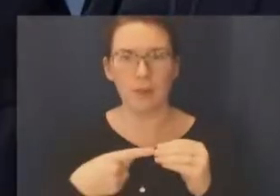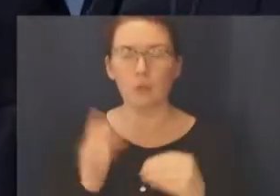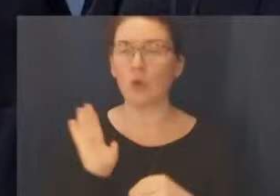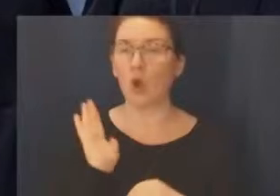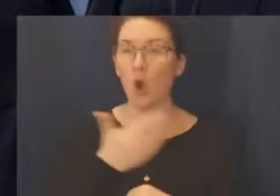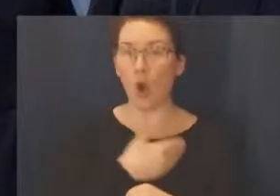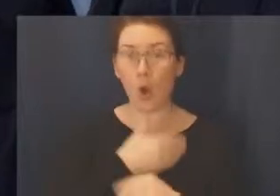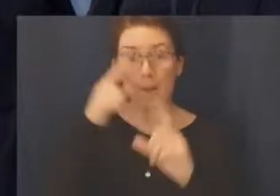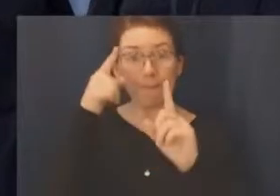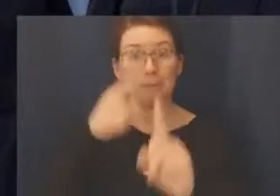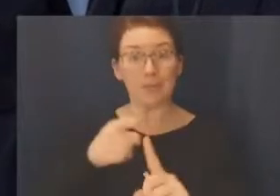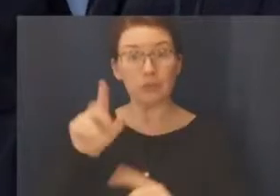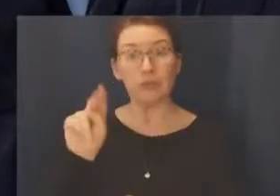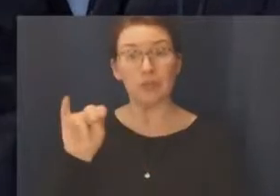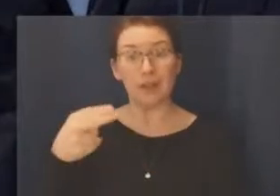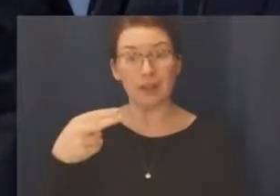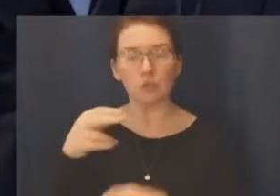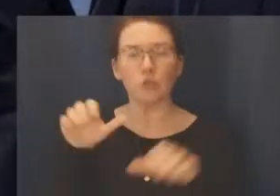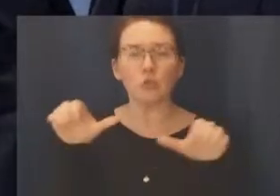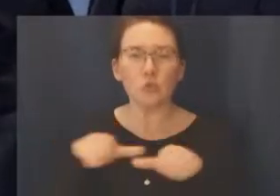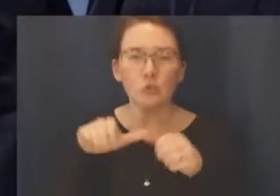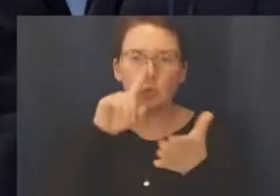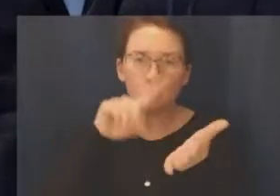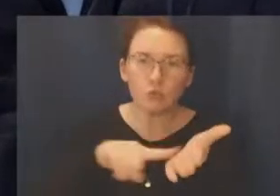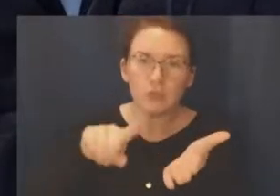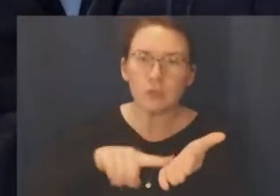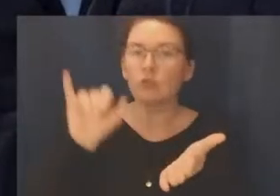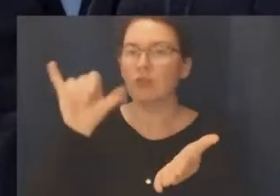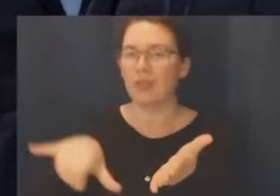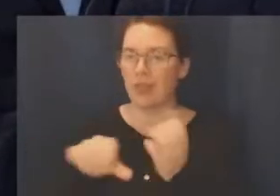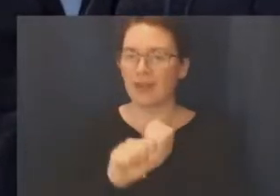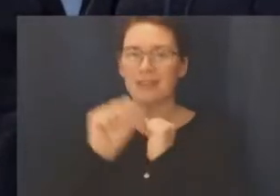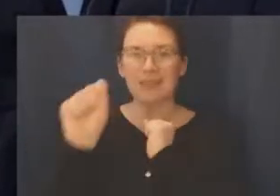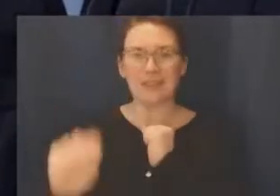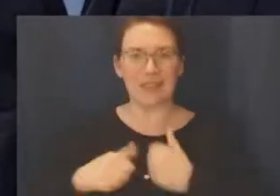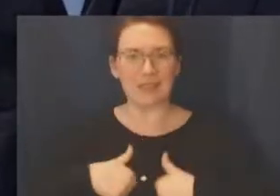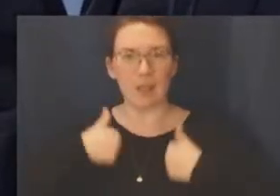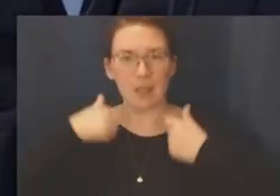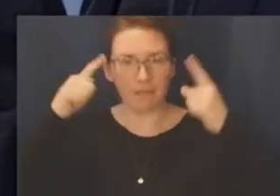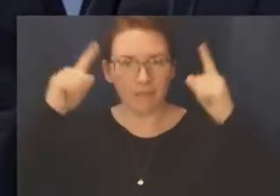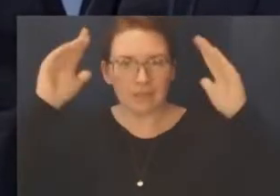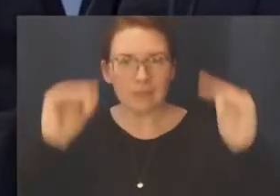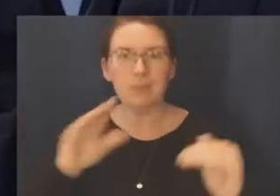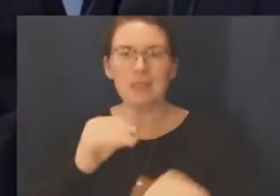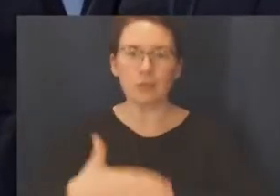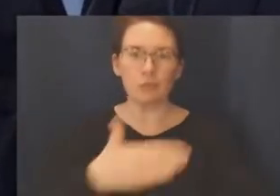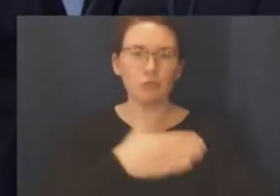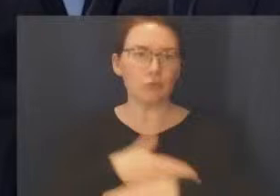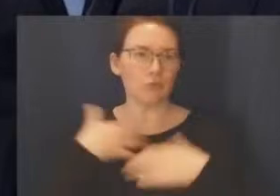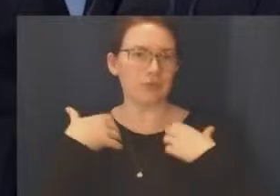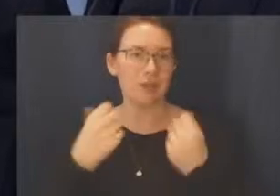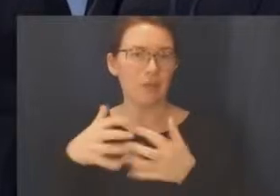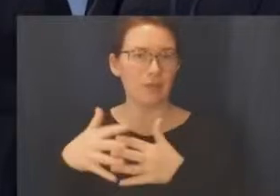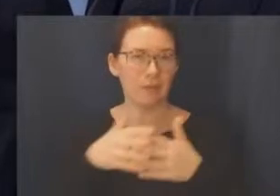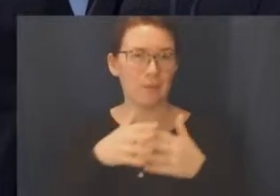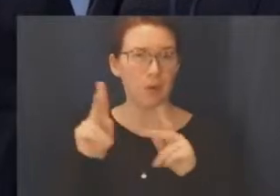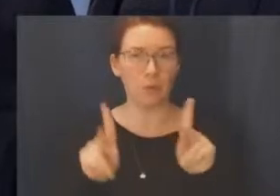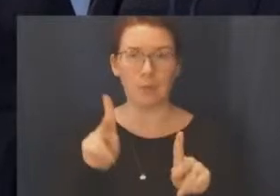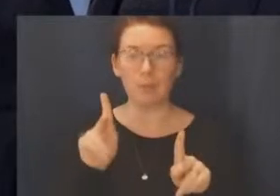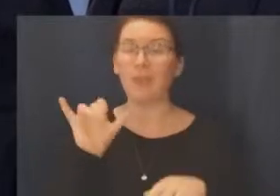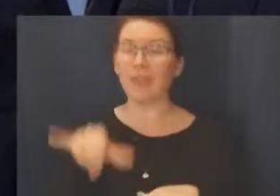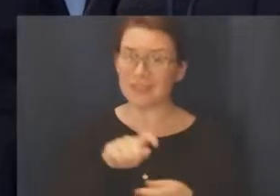research that extends the life expectancy and improves the health of the American people. And that's exactly what we're going to